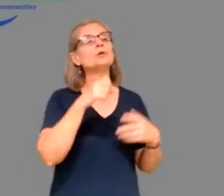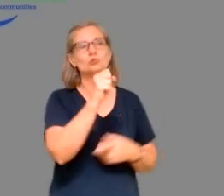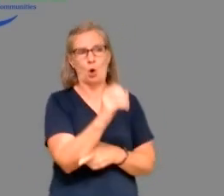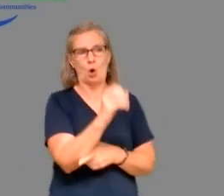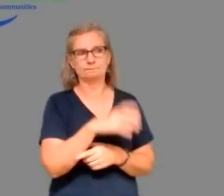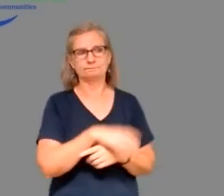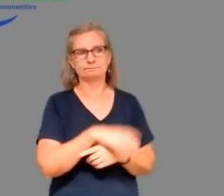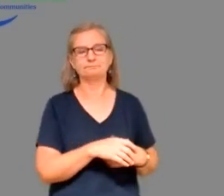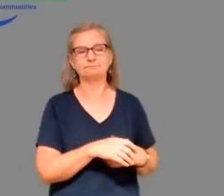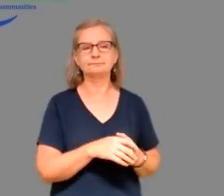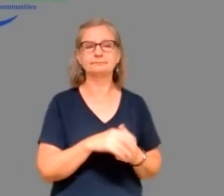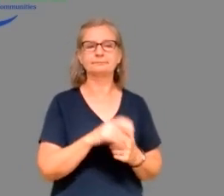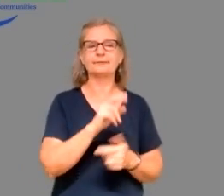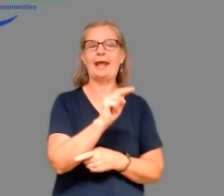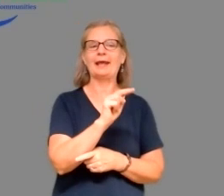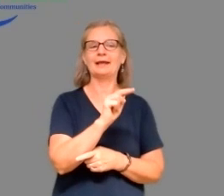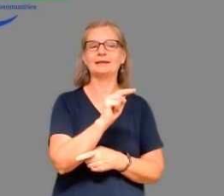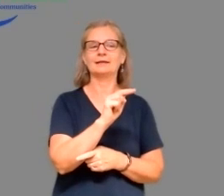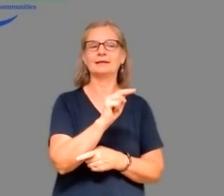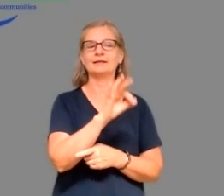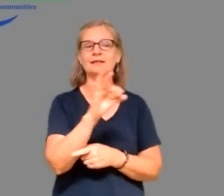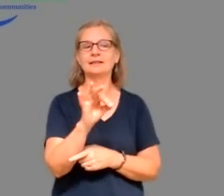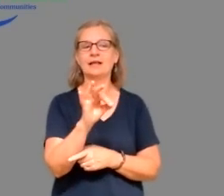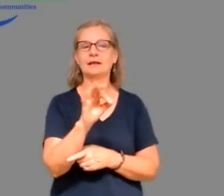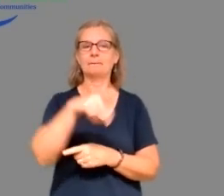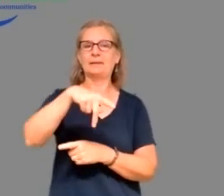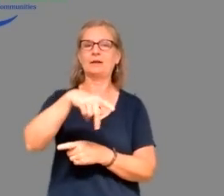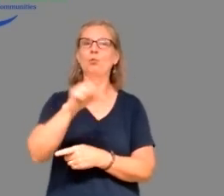the N99 P100 mask question,